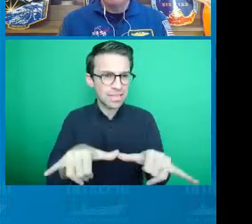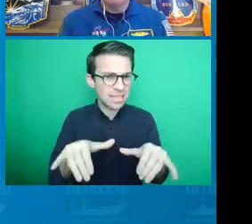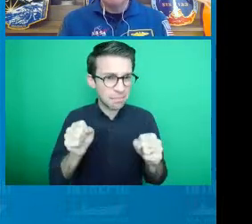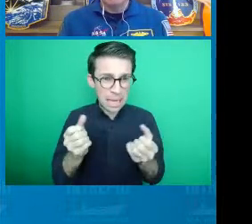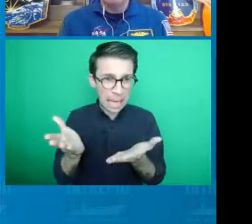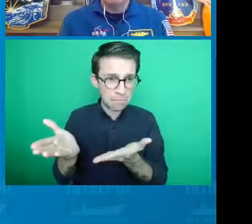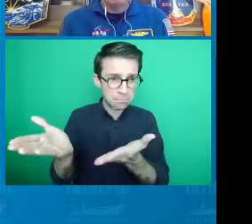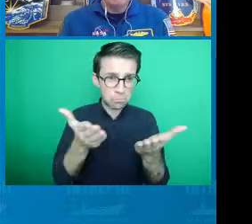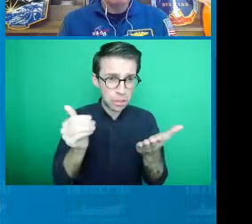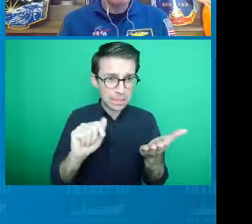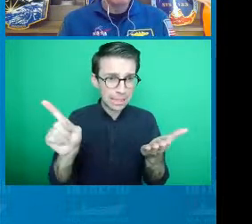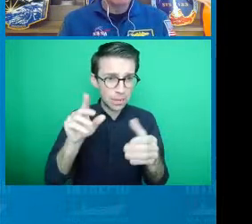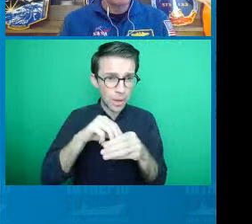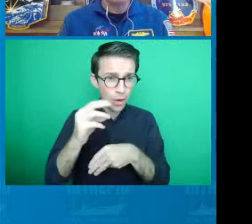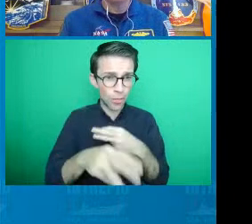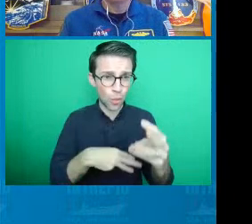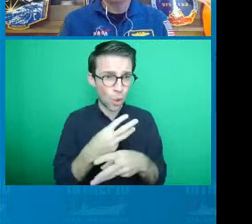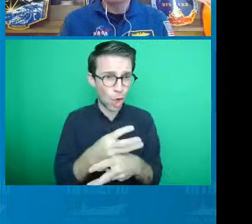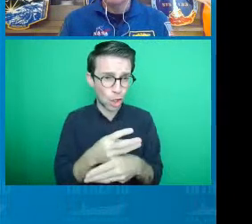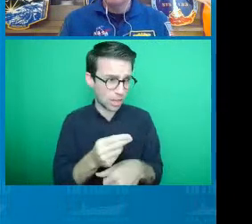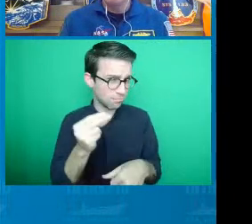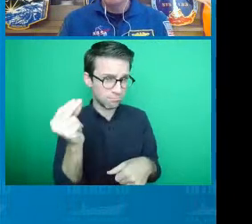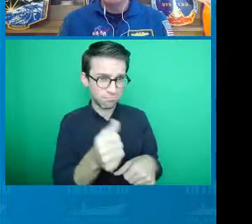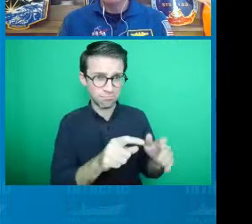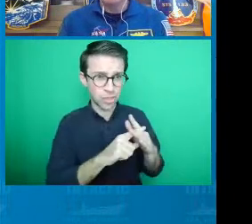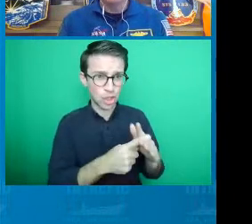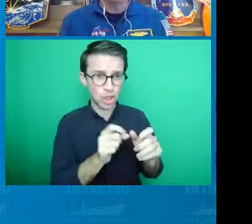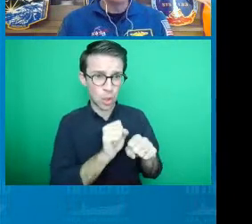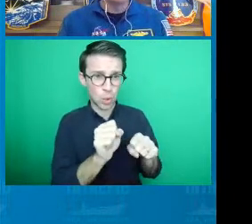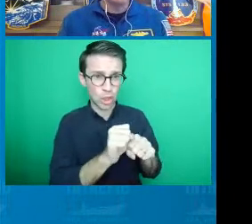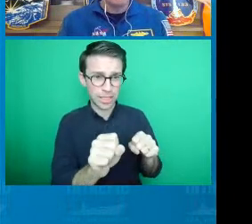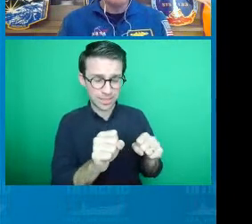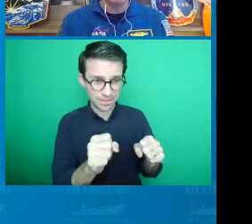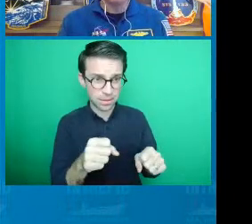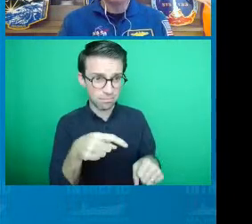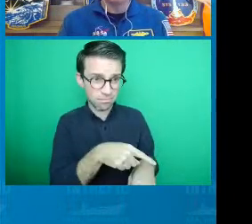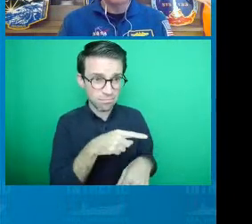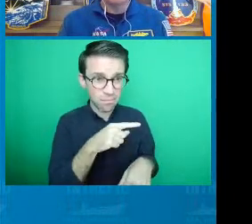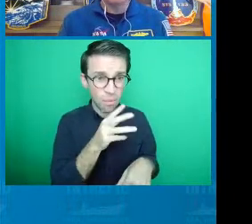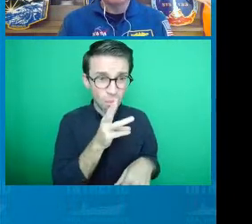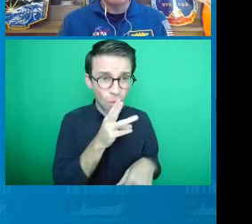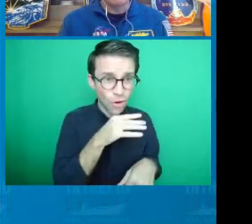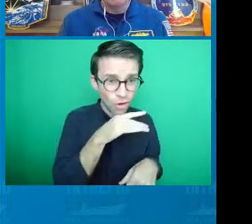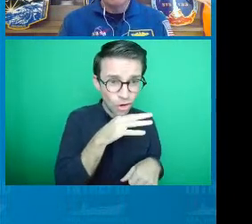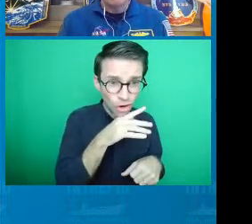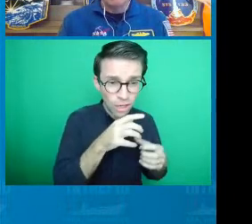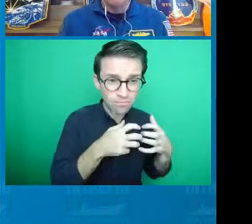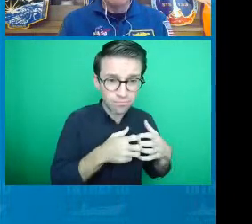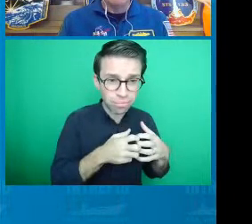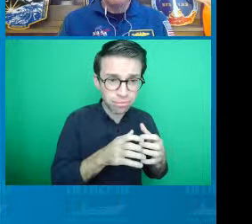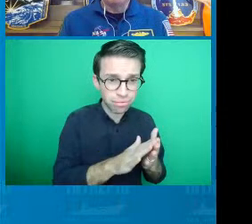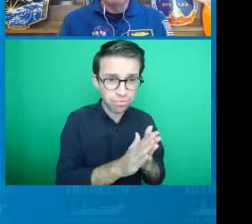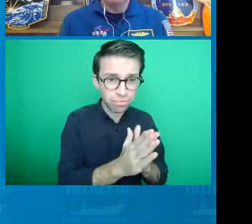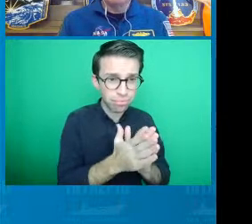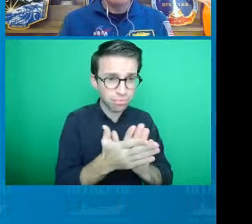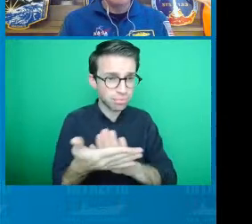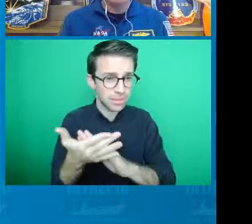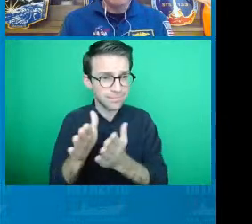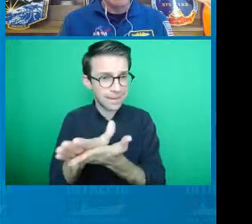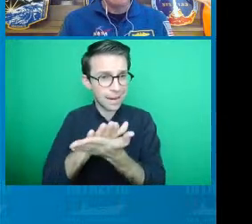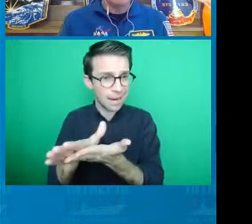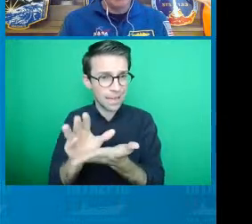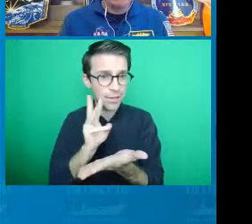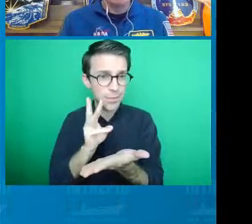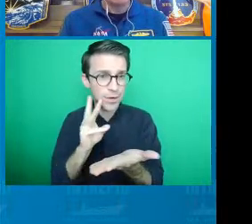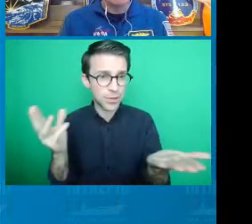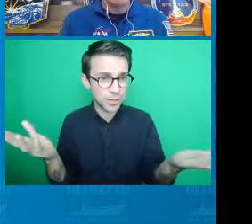and put it right to work, turning previously undrinkable water into drinking water in regions that